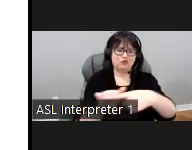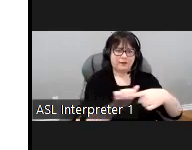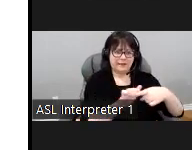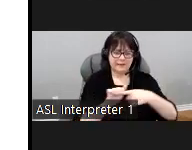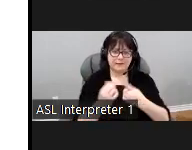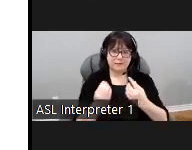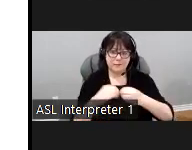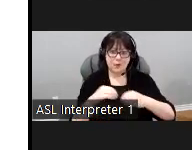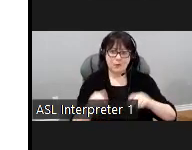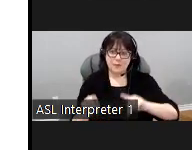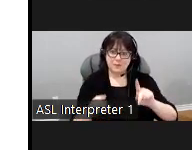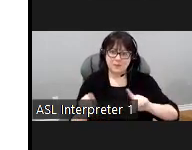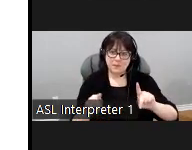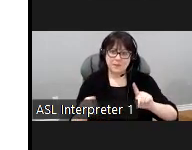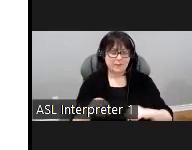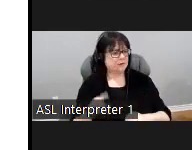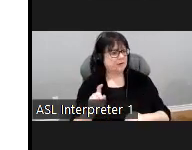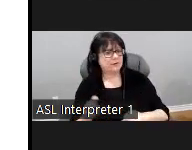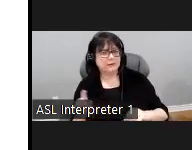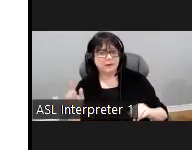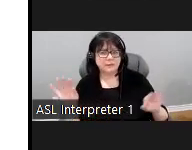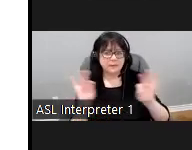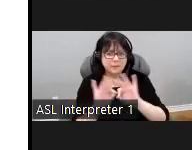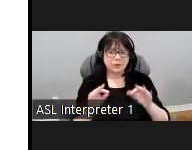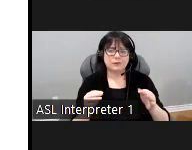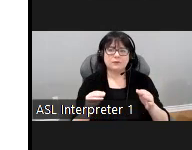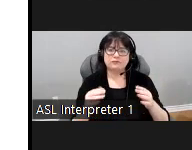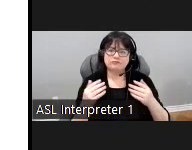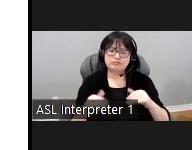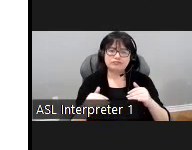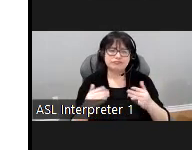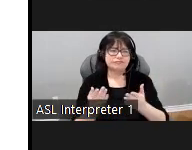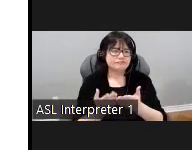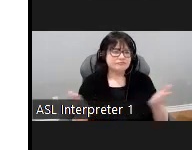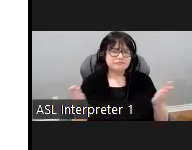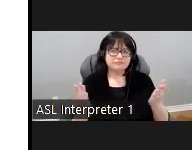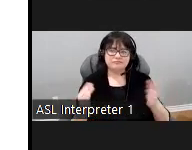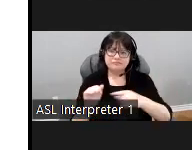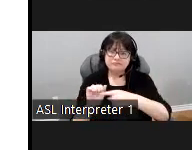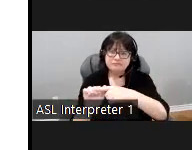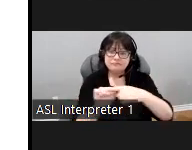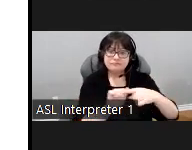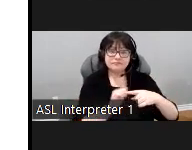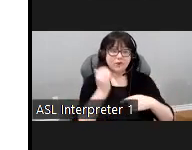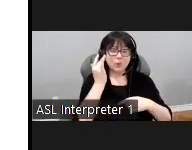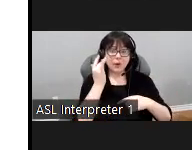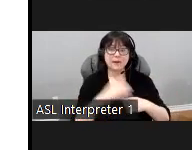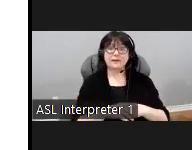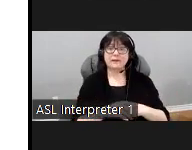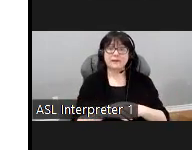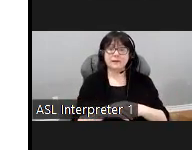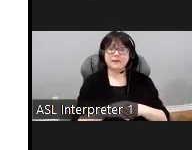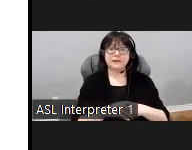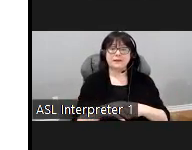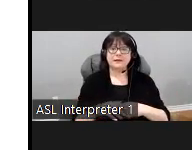everyone, because what we find is that in cases of domestic homicide, intimate partner